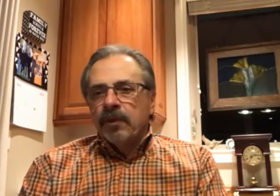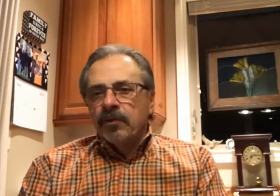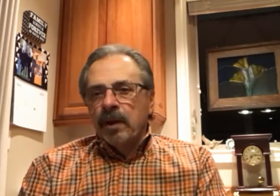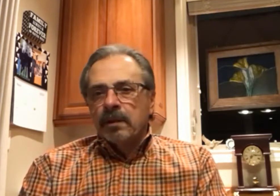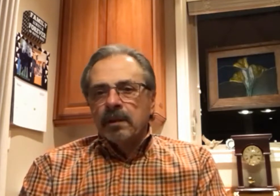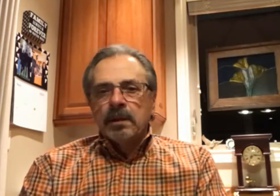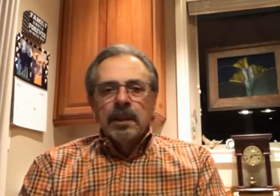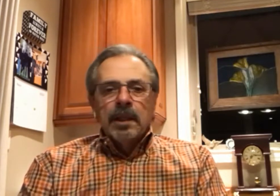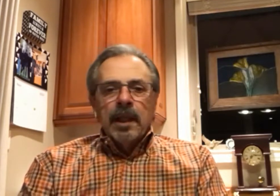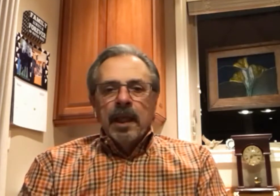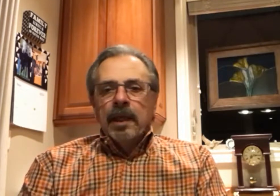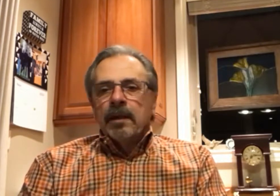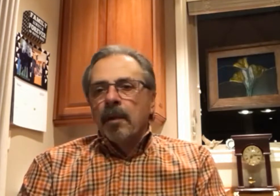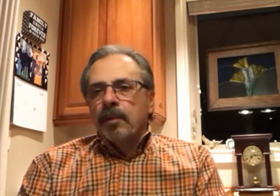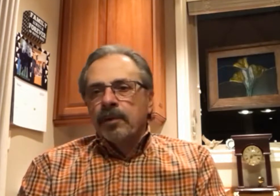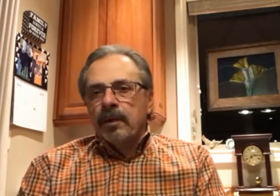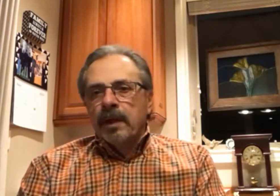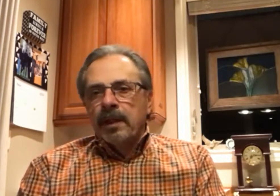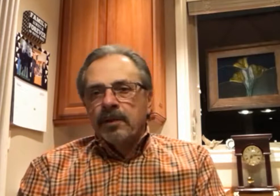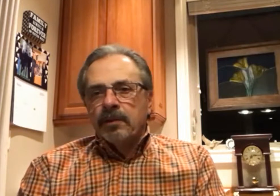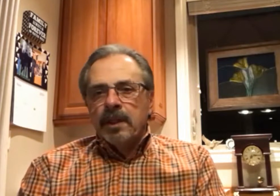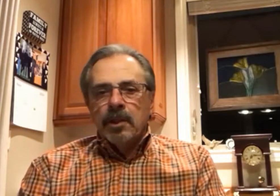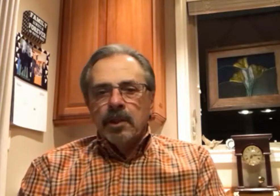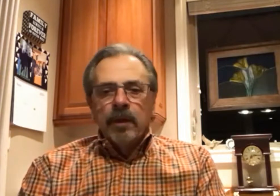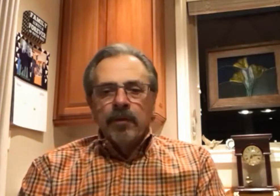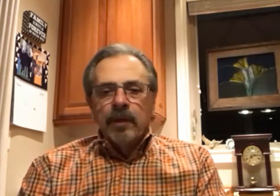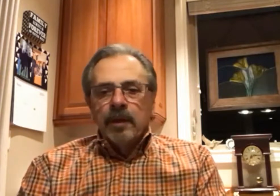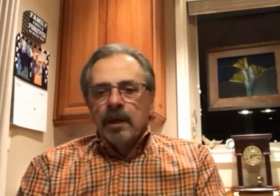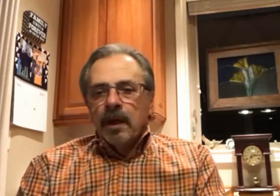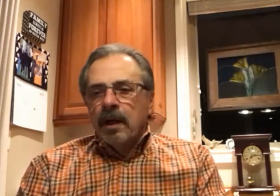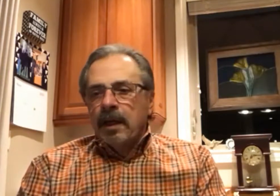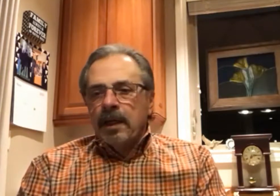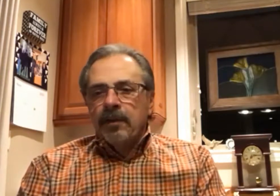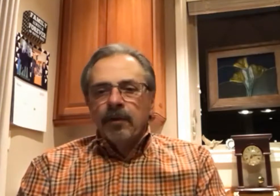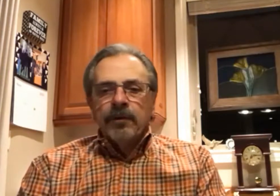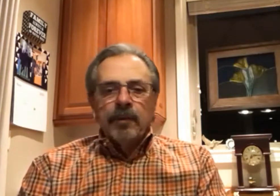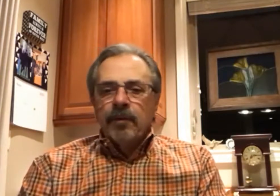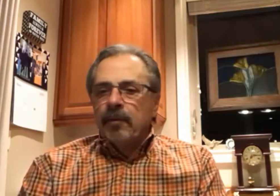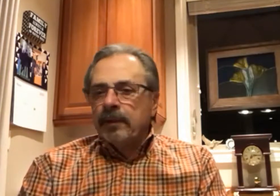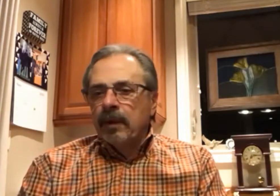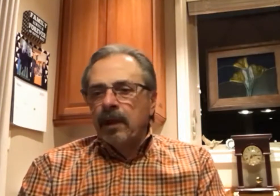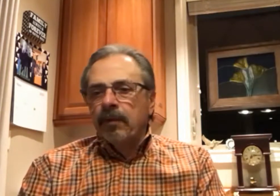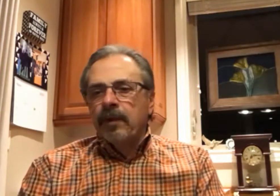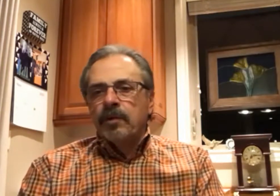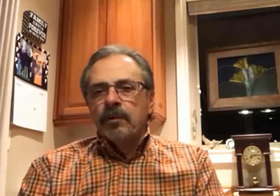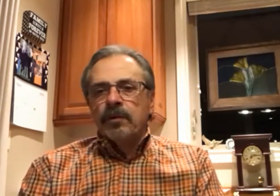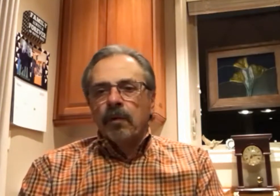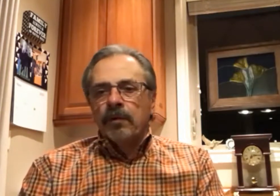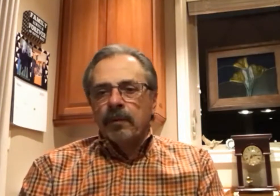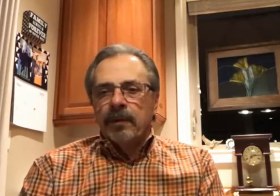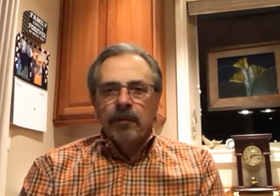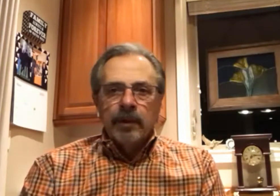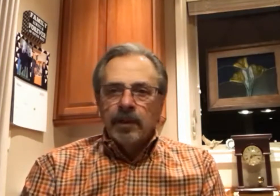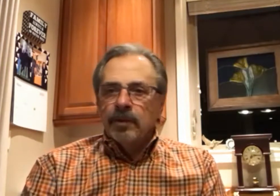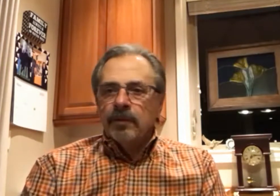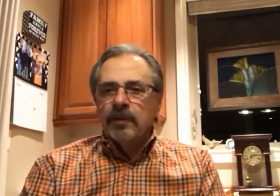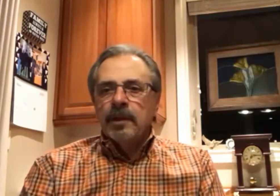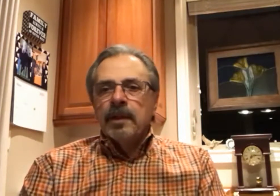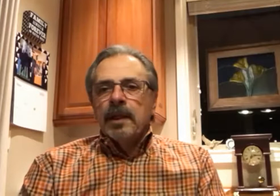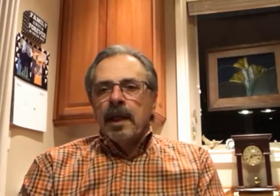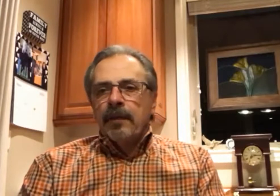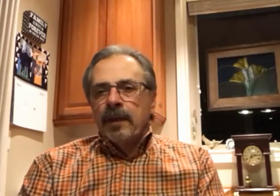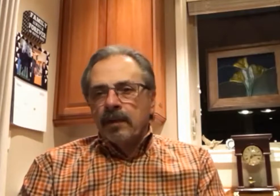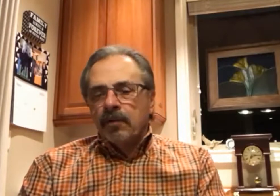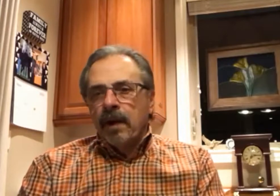provide them with shelter and opportunity to deal with either some of their mental health issues or some of their